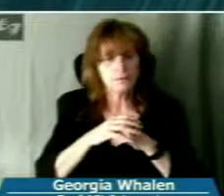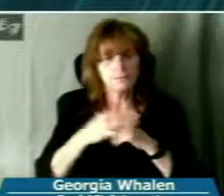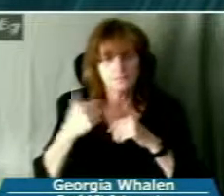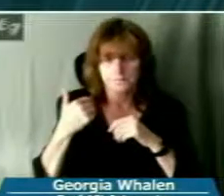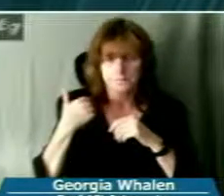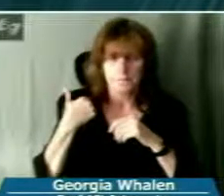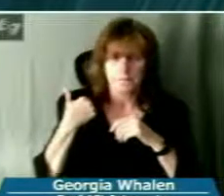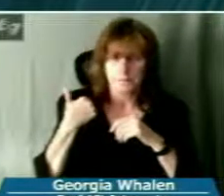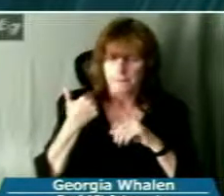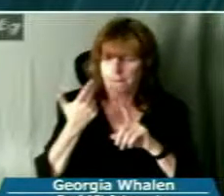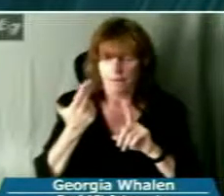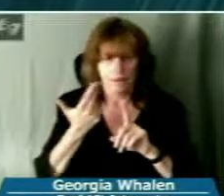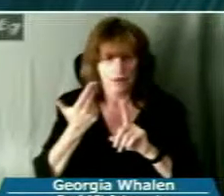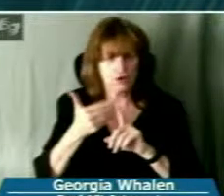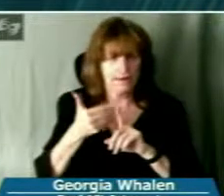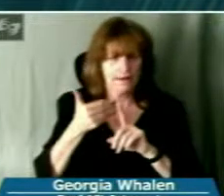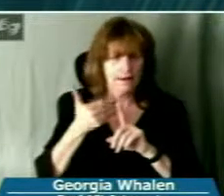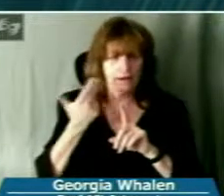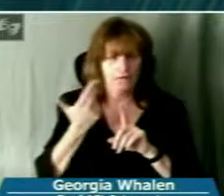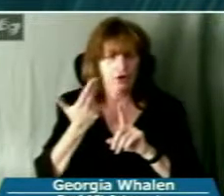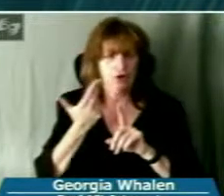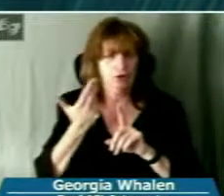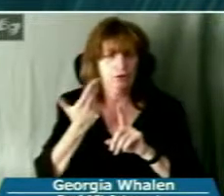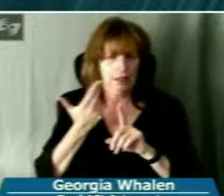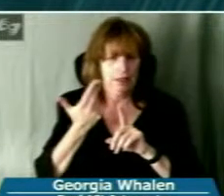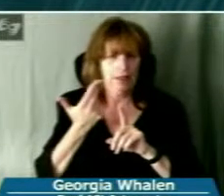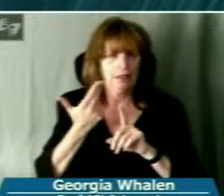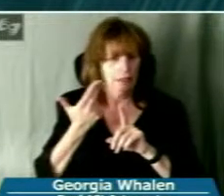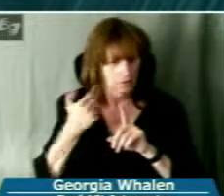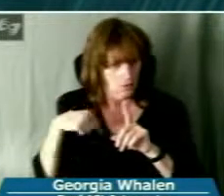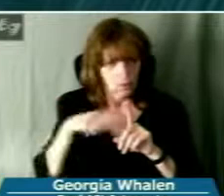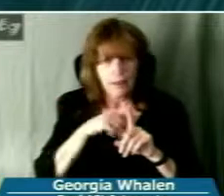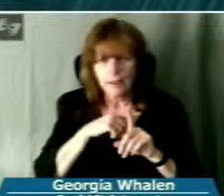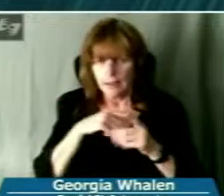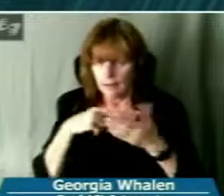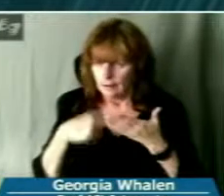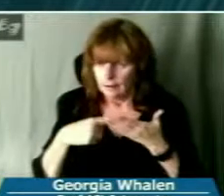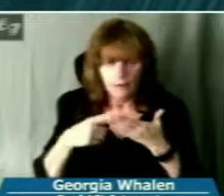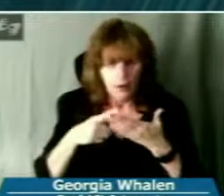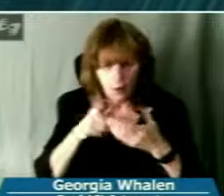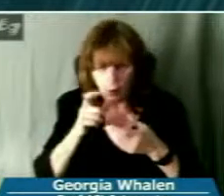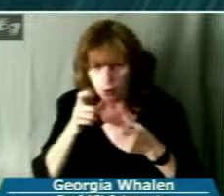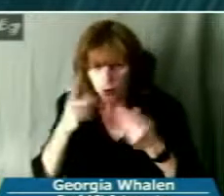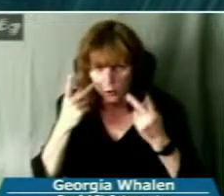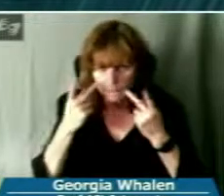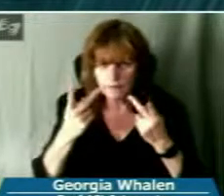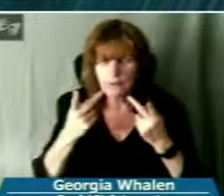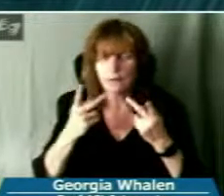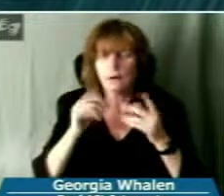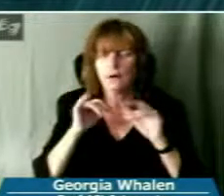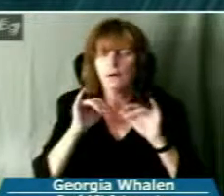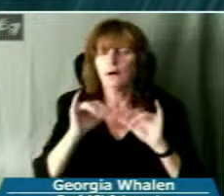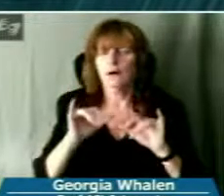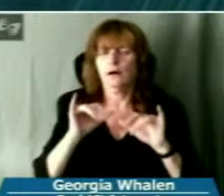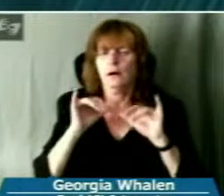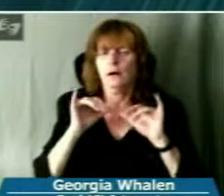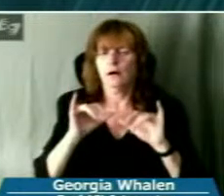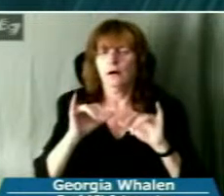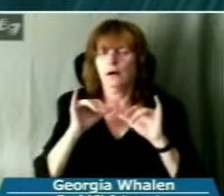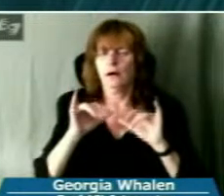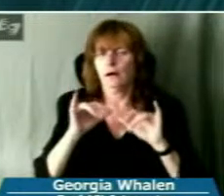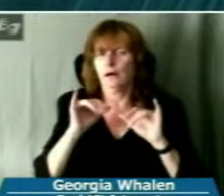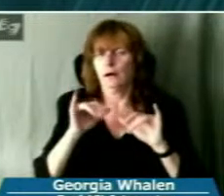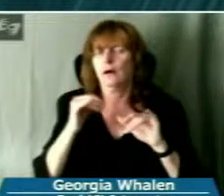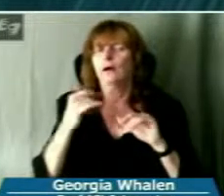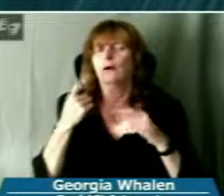earlier, about the whole issue of visitors at the Roslyn. And so we became aware, we know in retirement homes, just